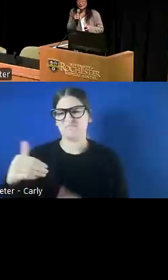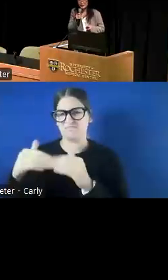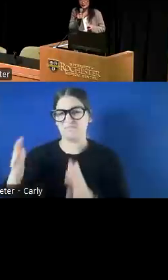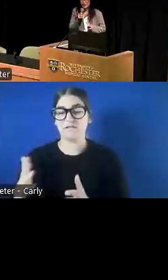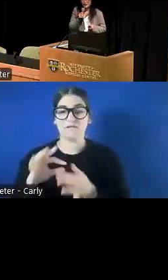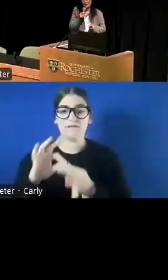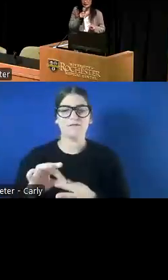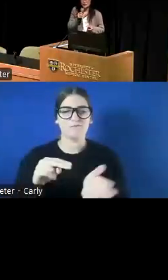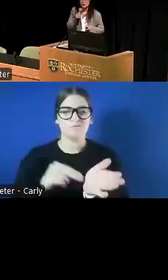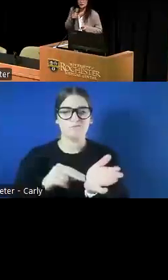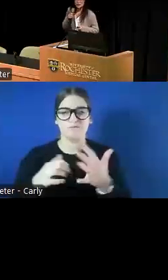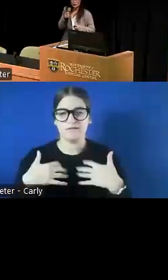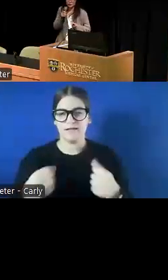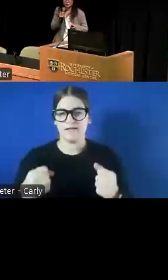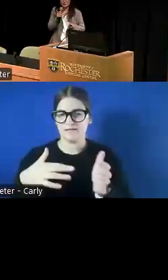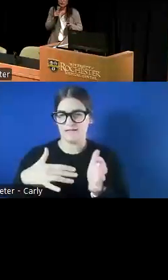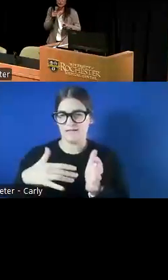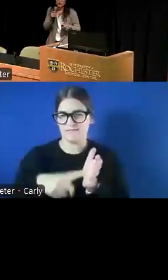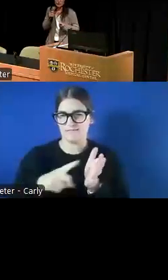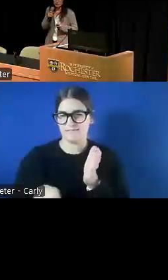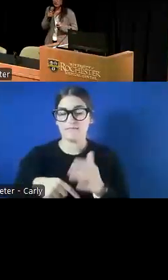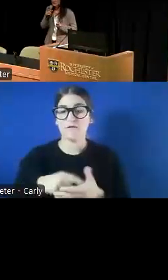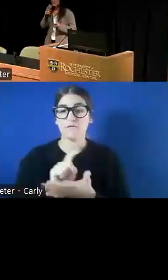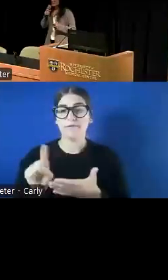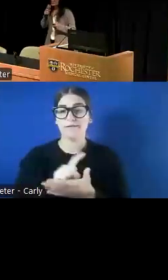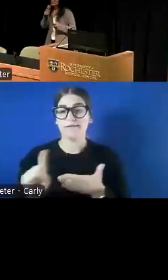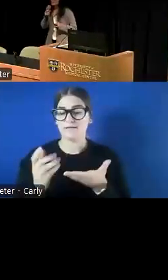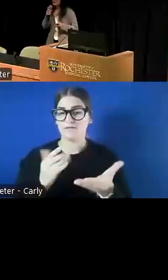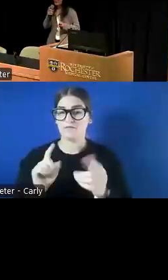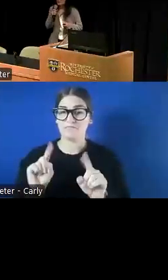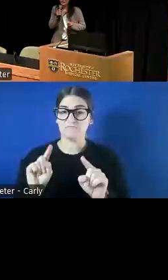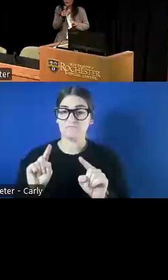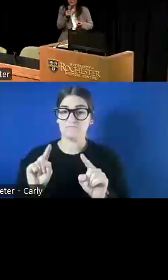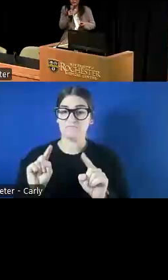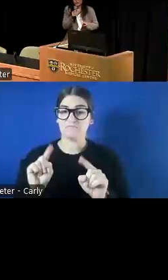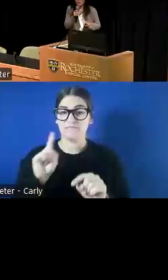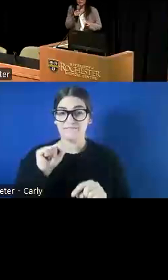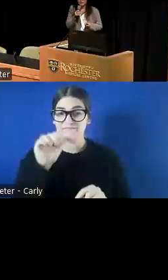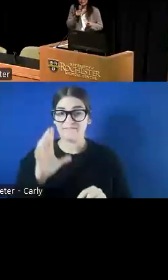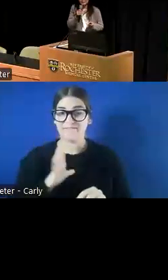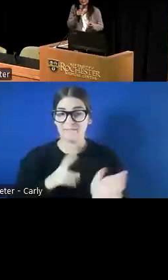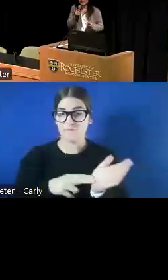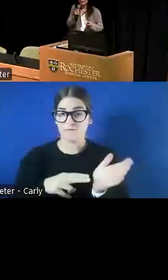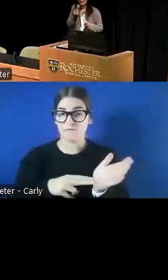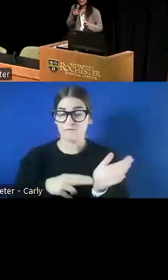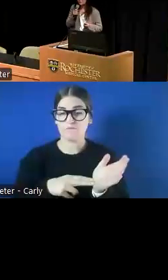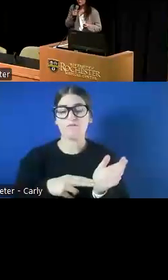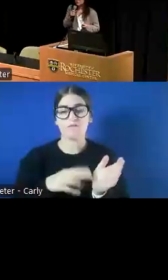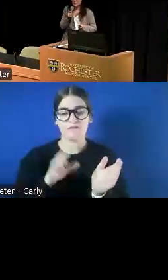Health Study that weekly religious service attendance among female nurses